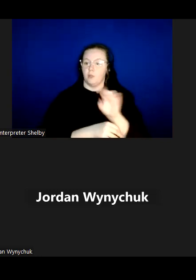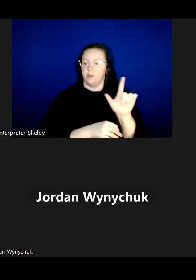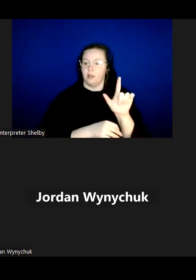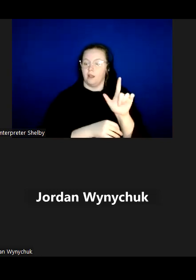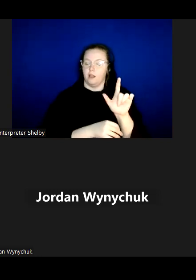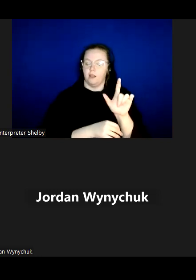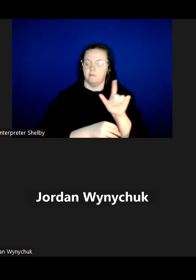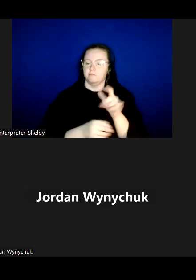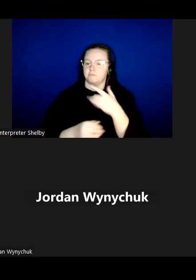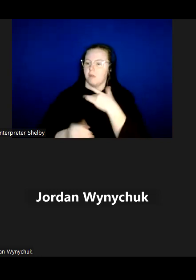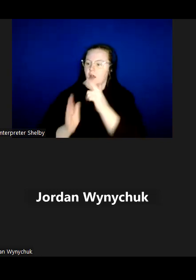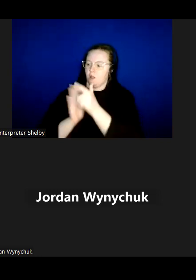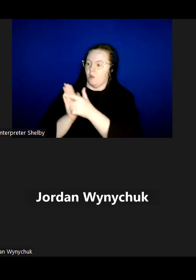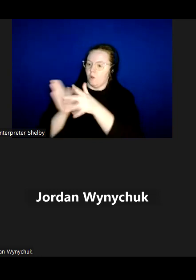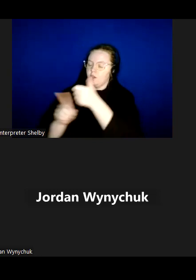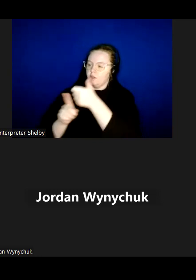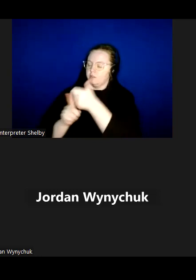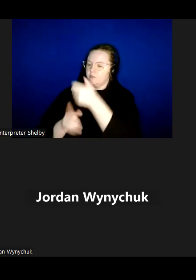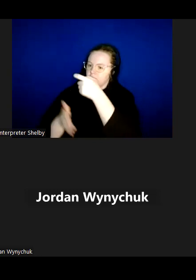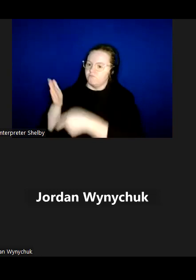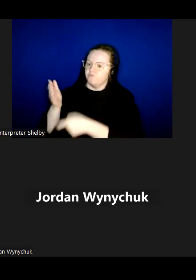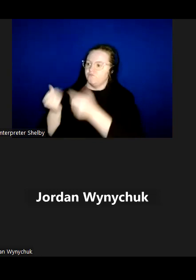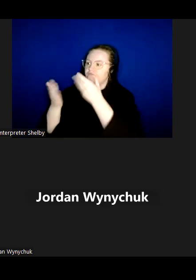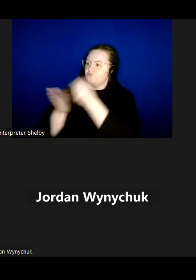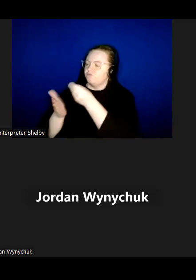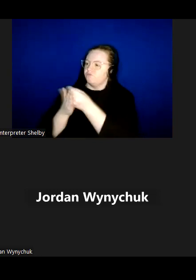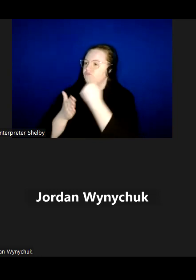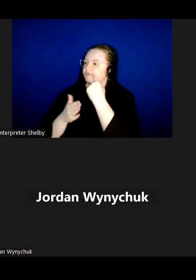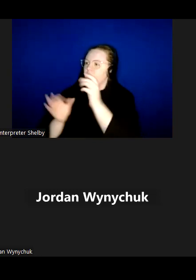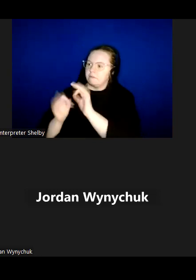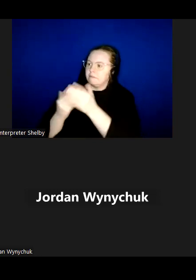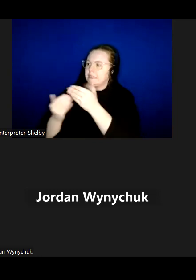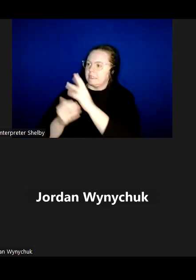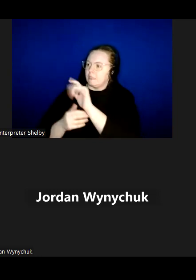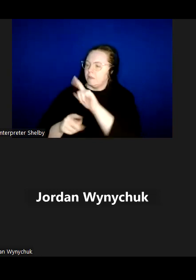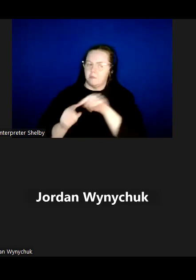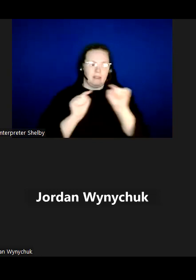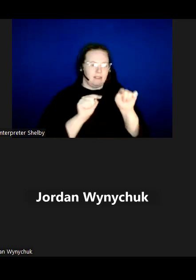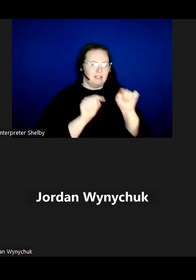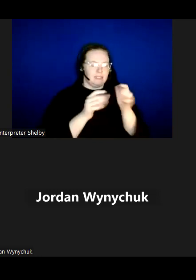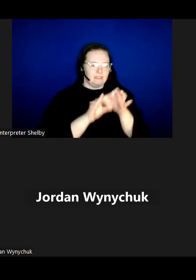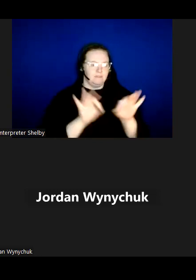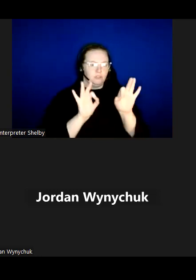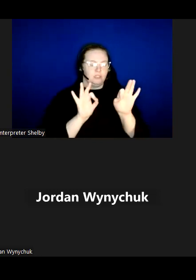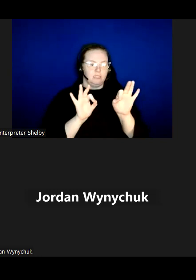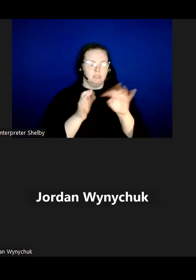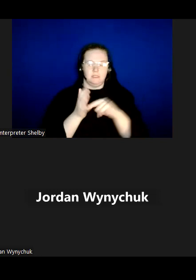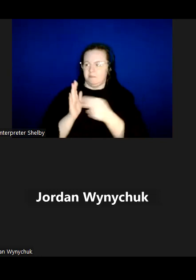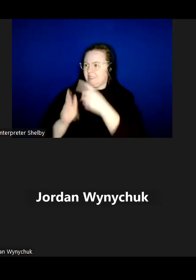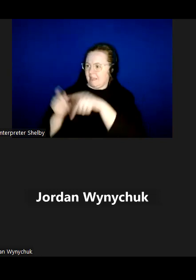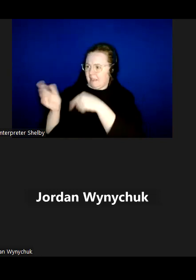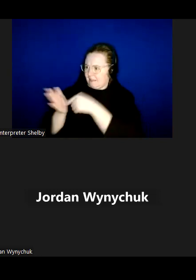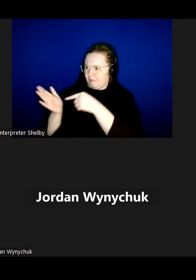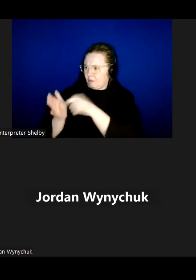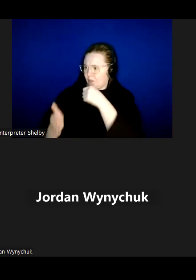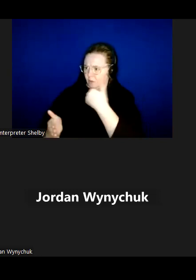lot of money for a simple will, so most of my acquaintances don't have one. Is an online will